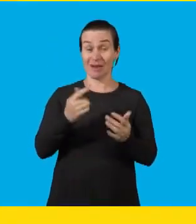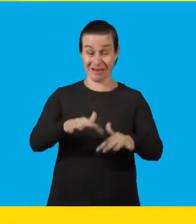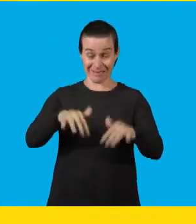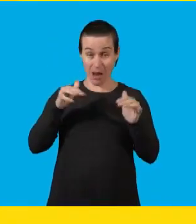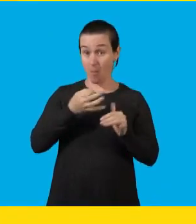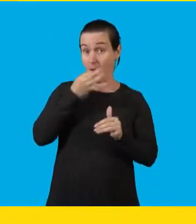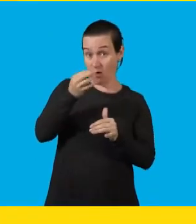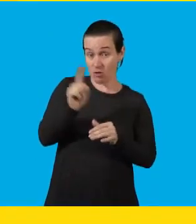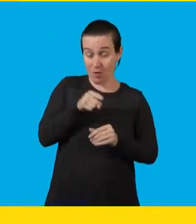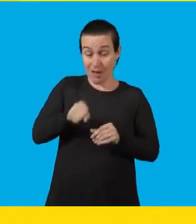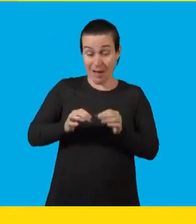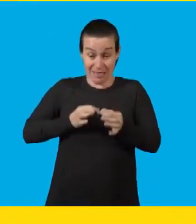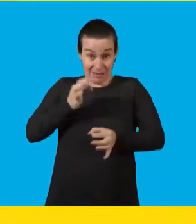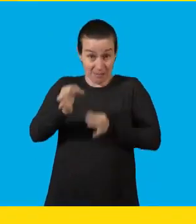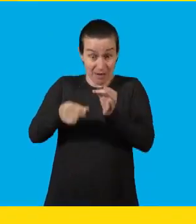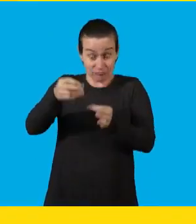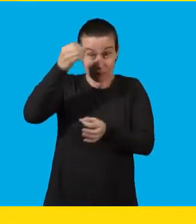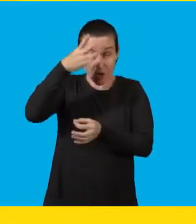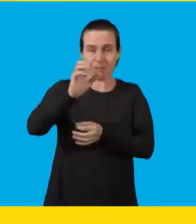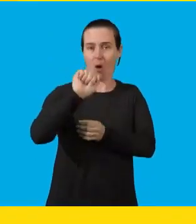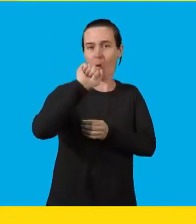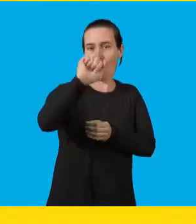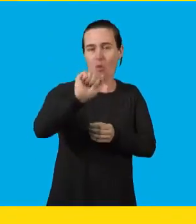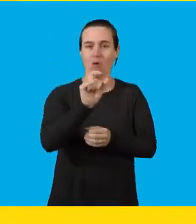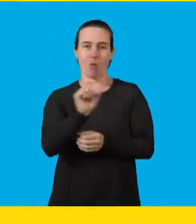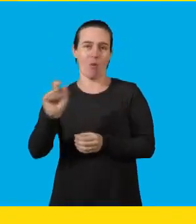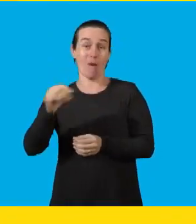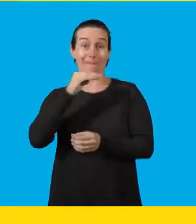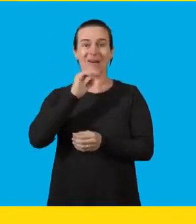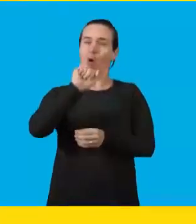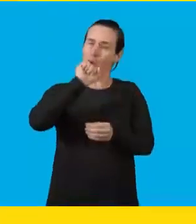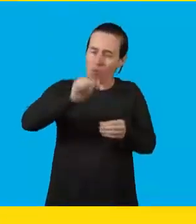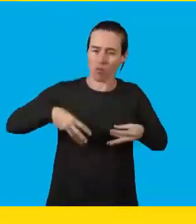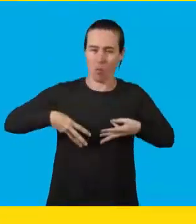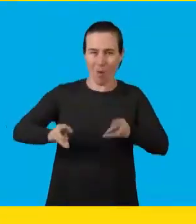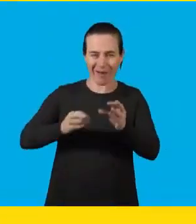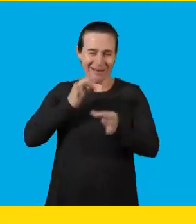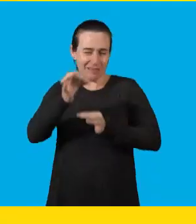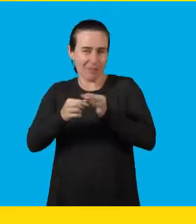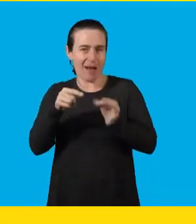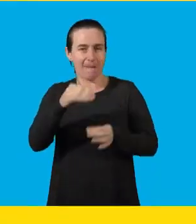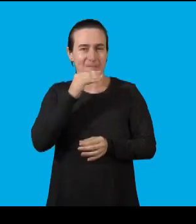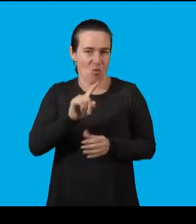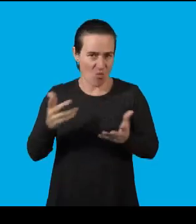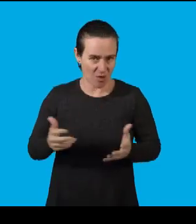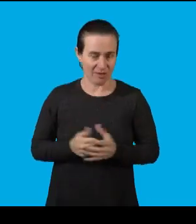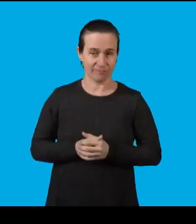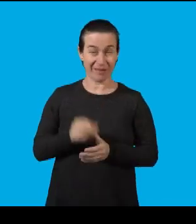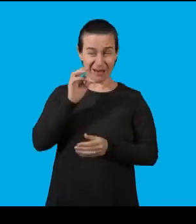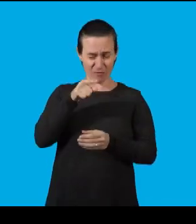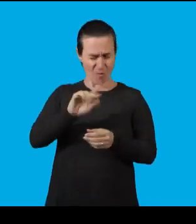you will be asked to define these concepts in your own words. So if you cannot